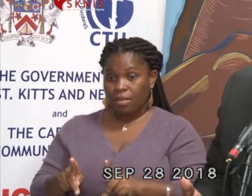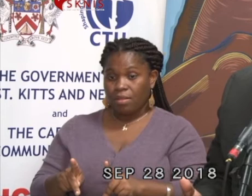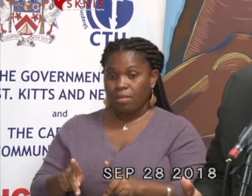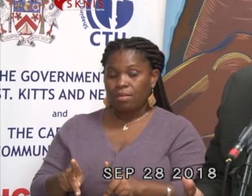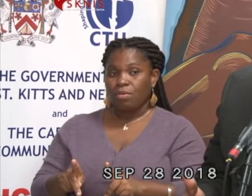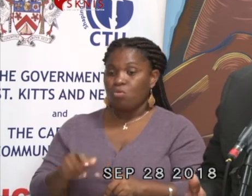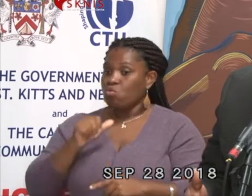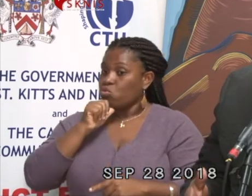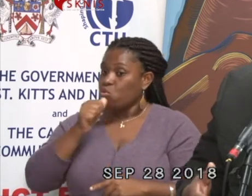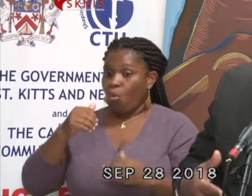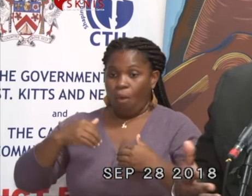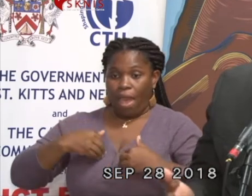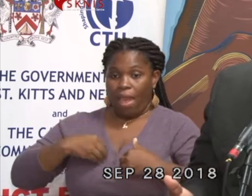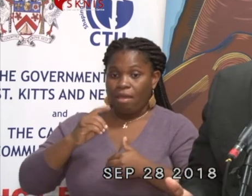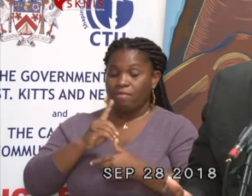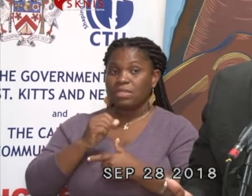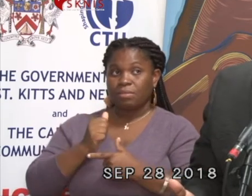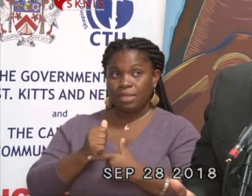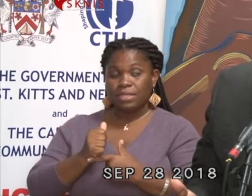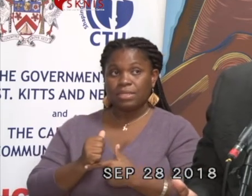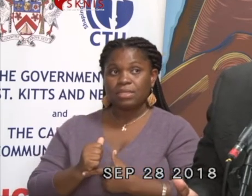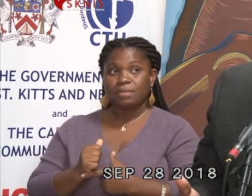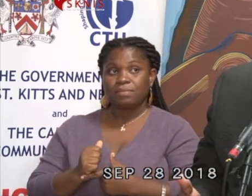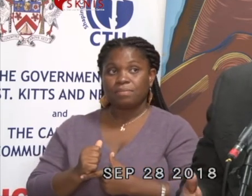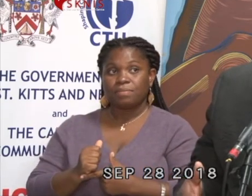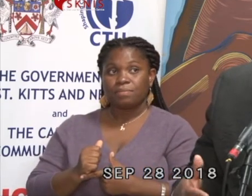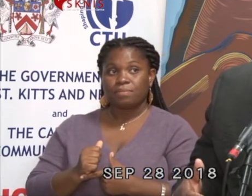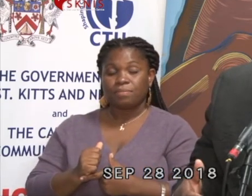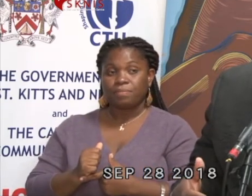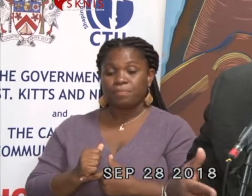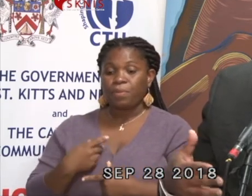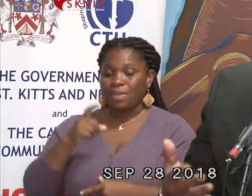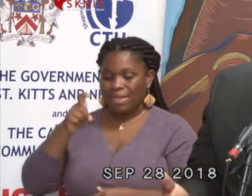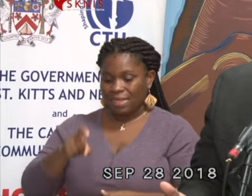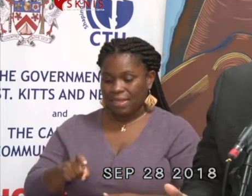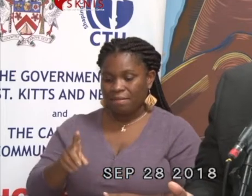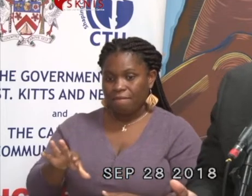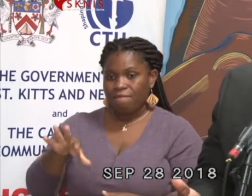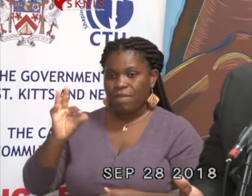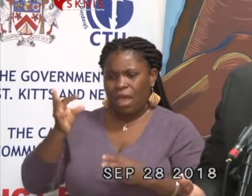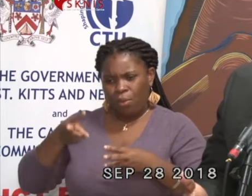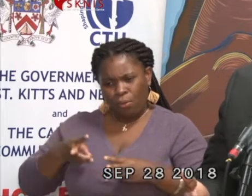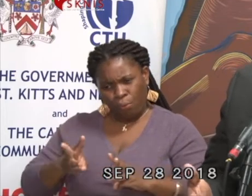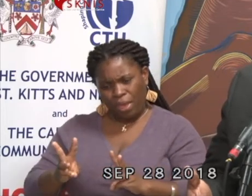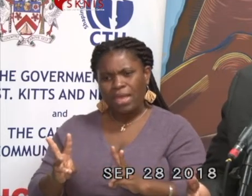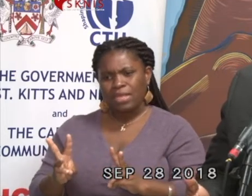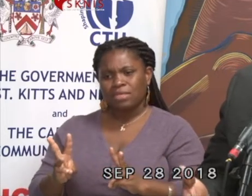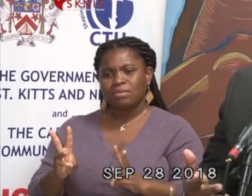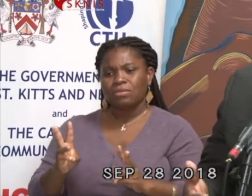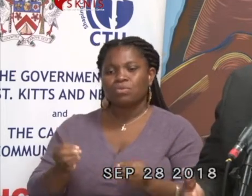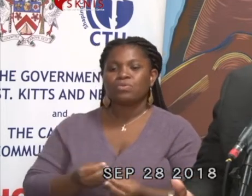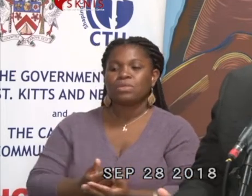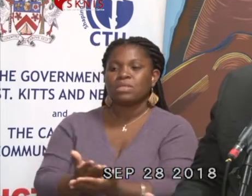have. We must find ways to be able to offer them to you. And